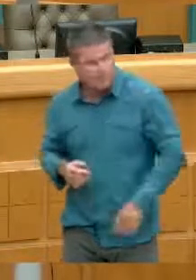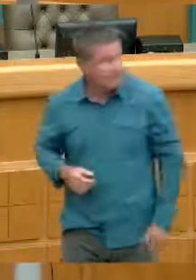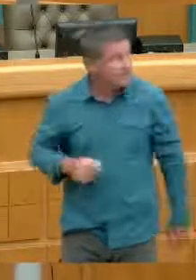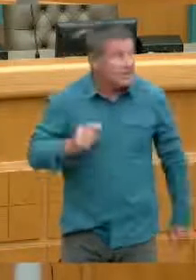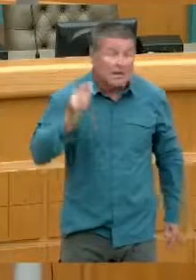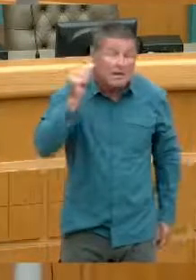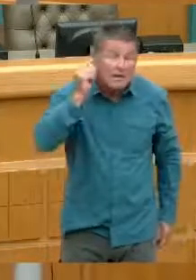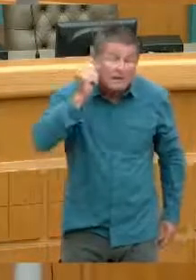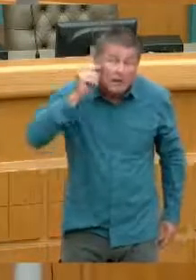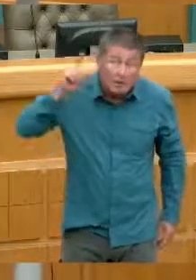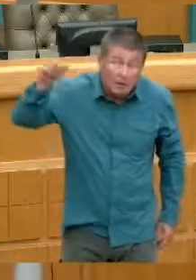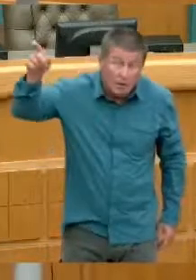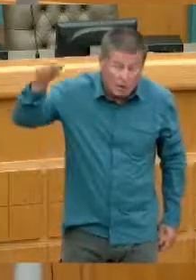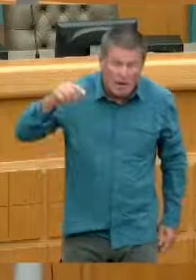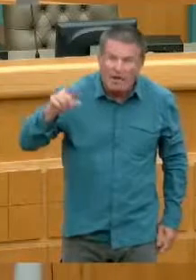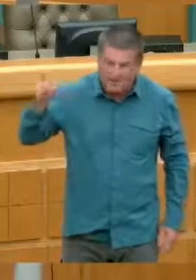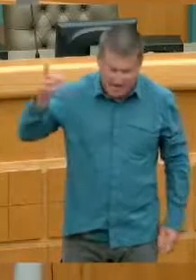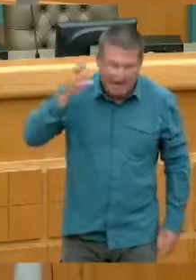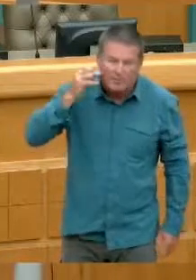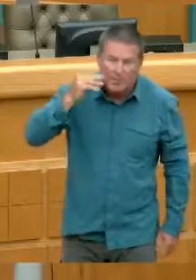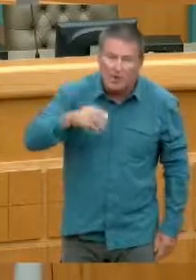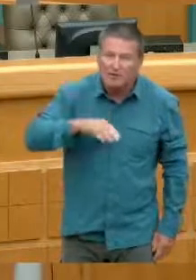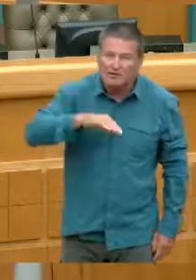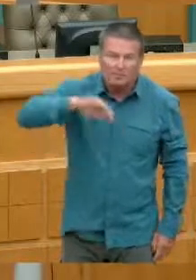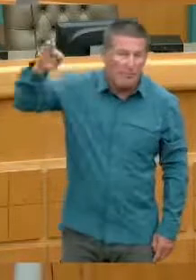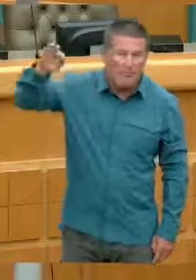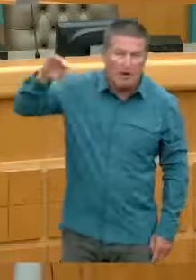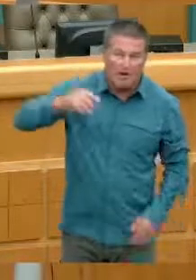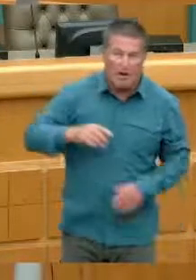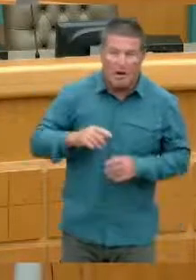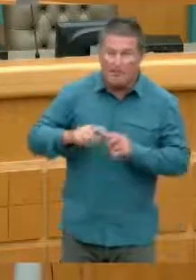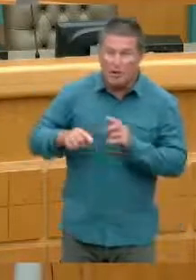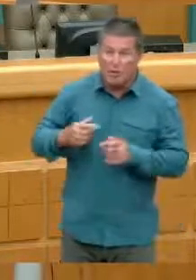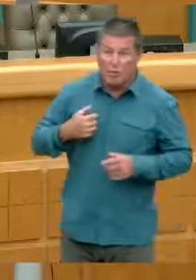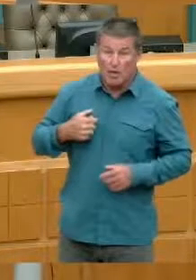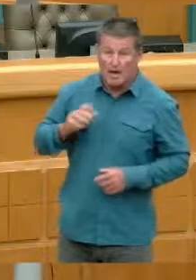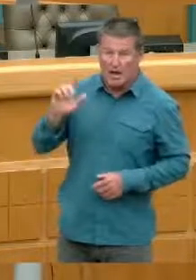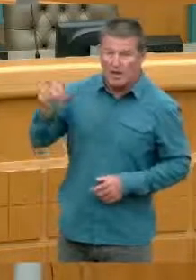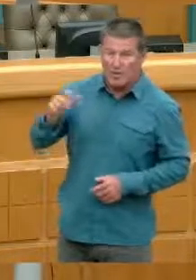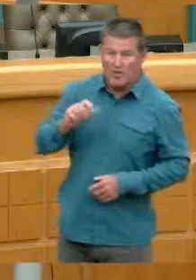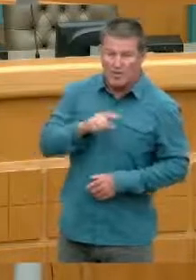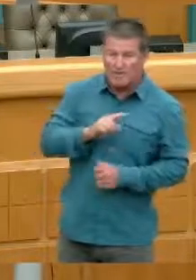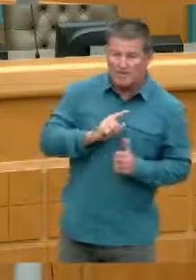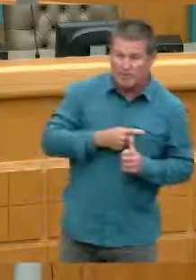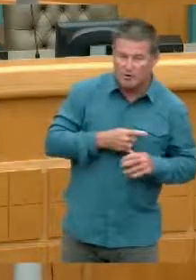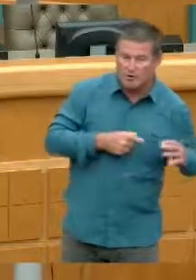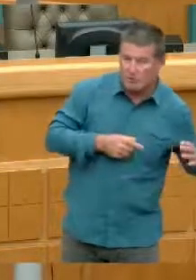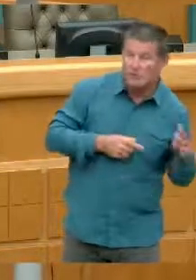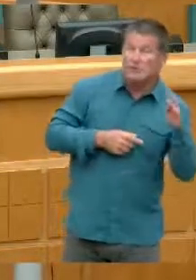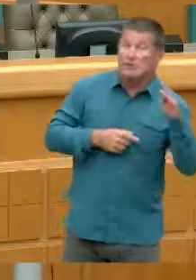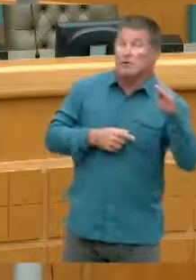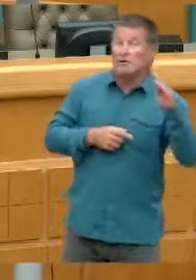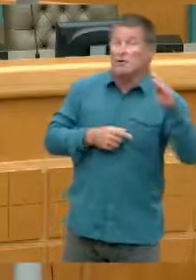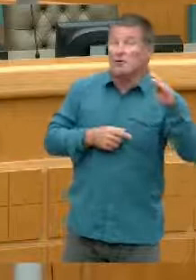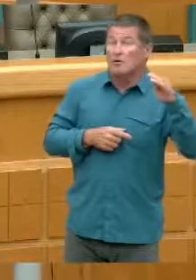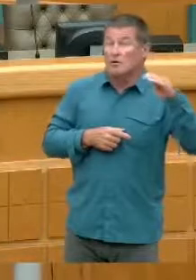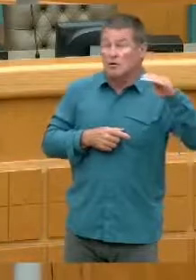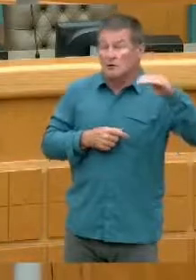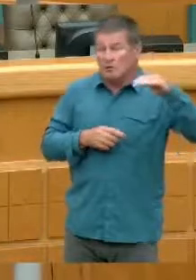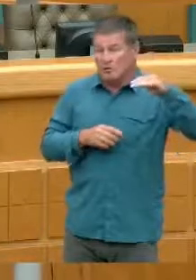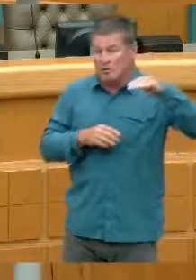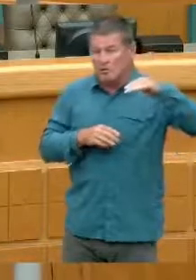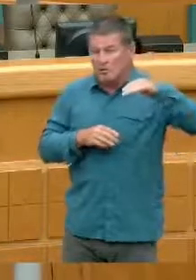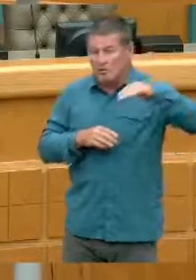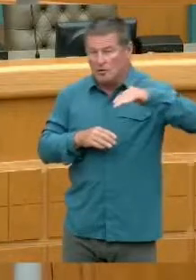Antonio also, they've experienced a spike a little bit earlier than we did, and they're going up again. So